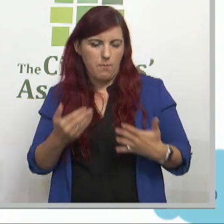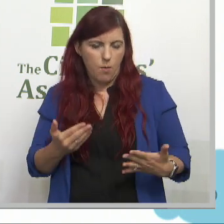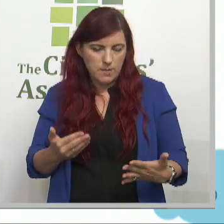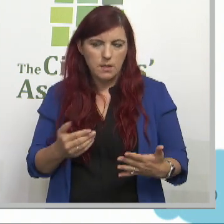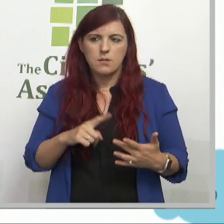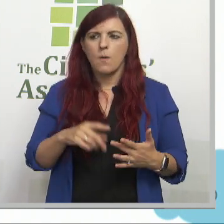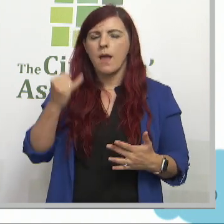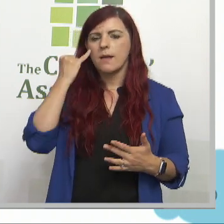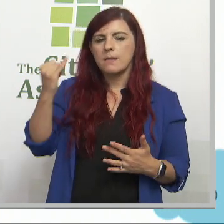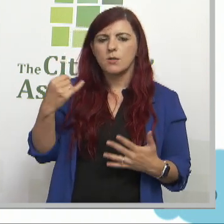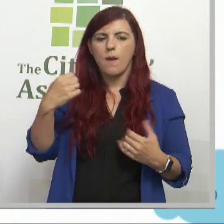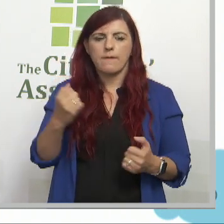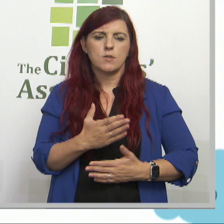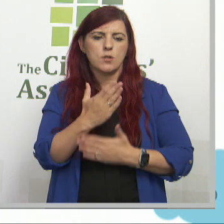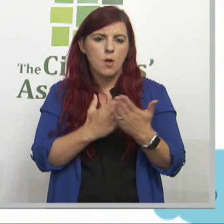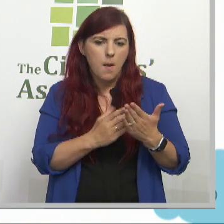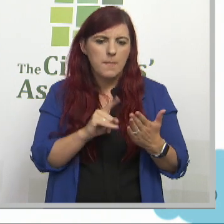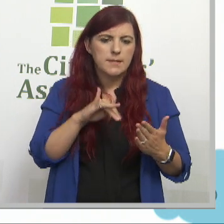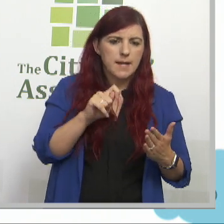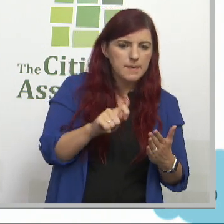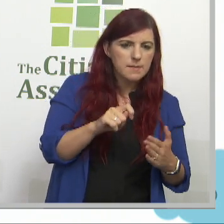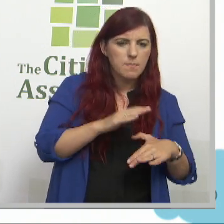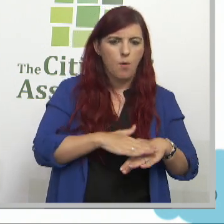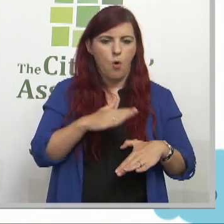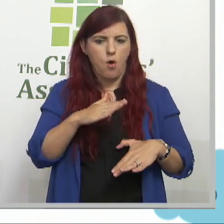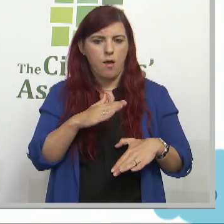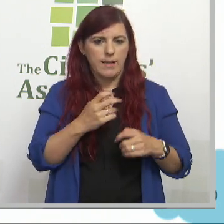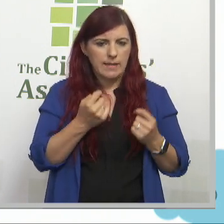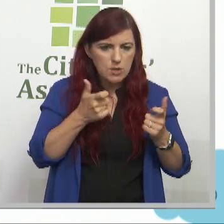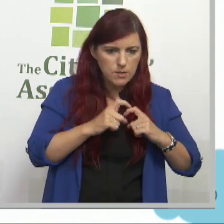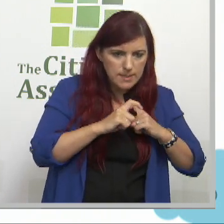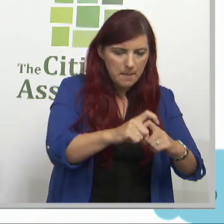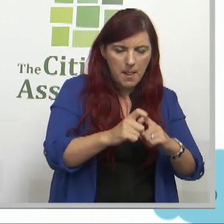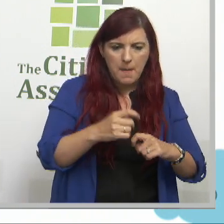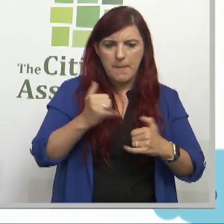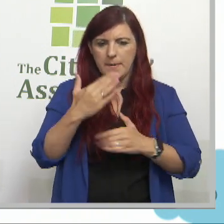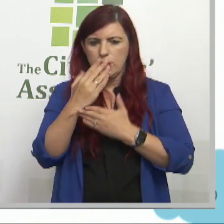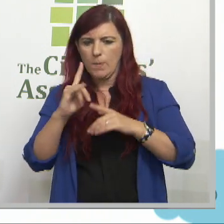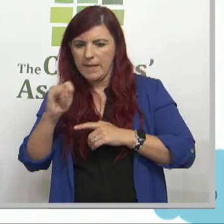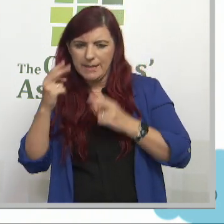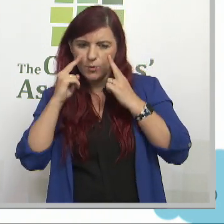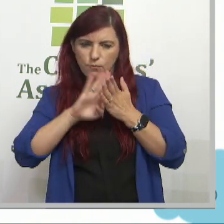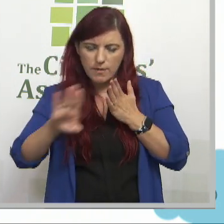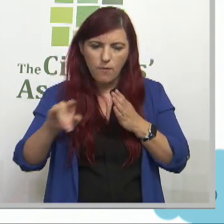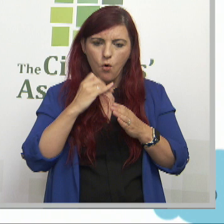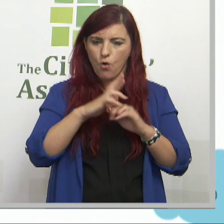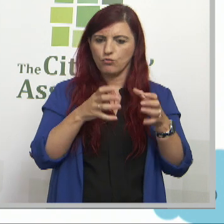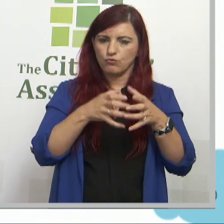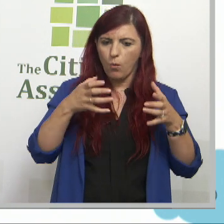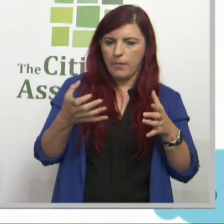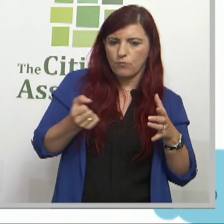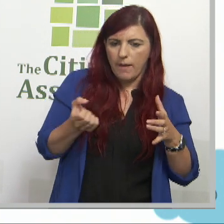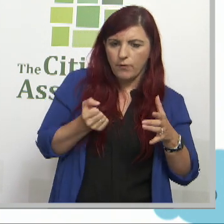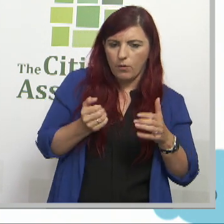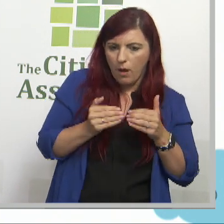The idea is you'd have some debt target in mind that might be sustainable, and then a sense of growth in revenues over the long term, and we can